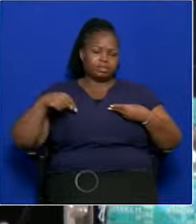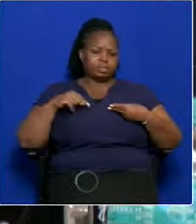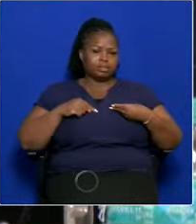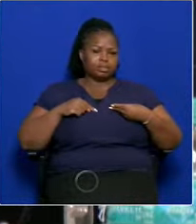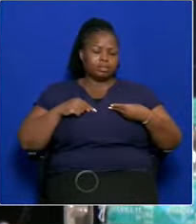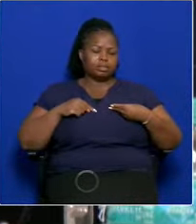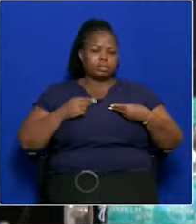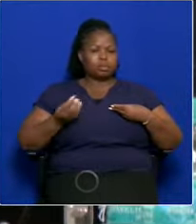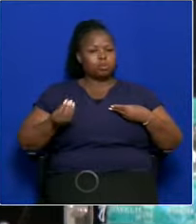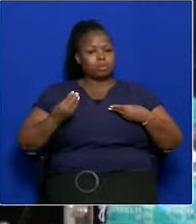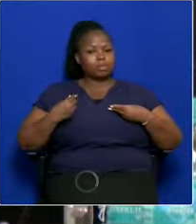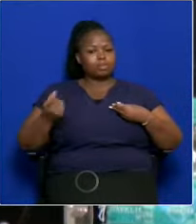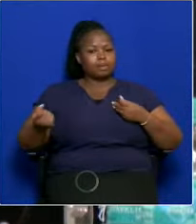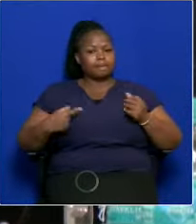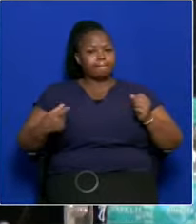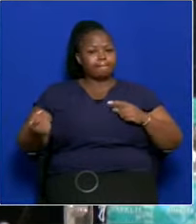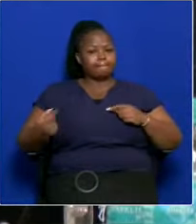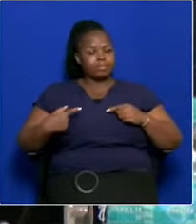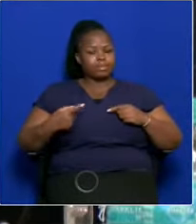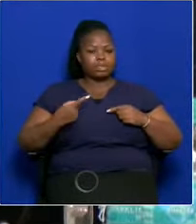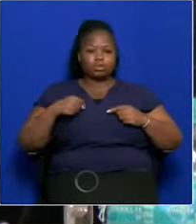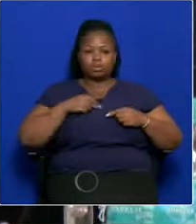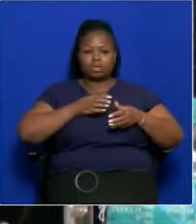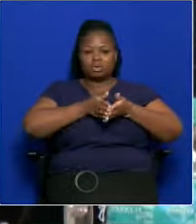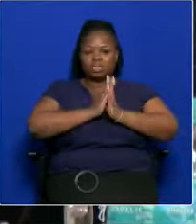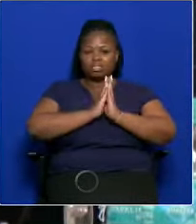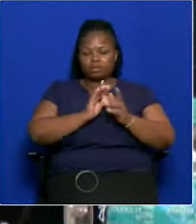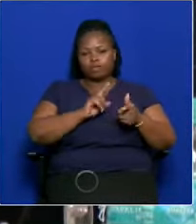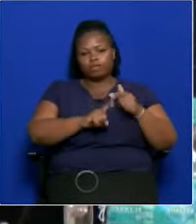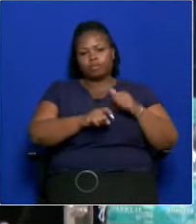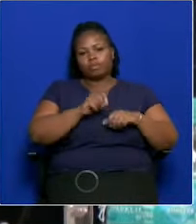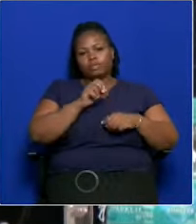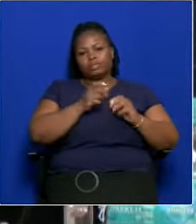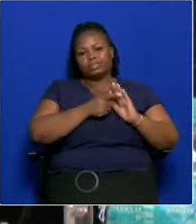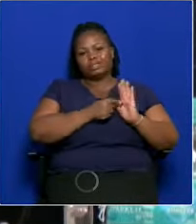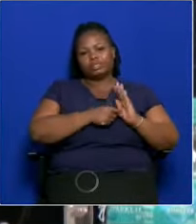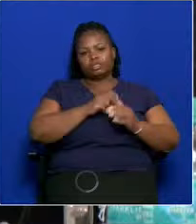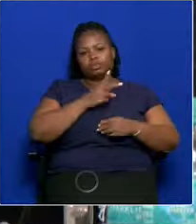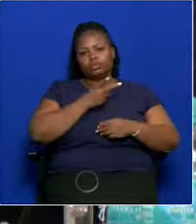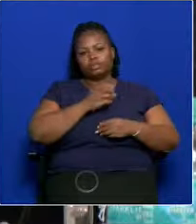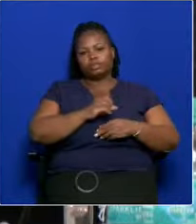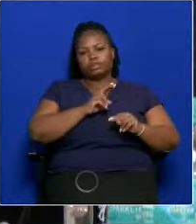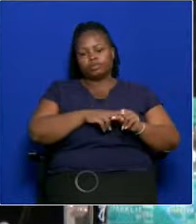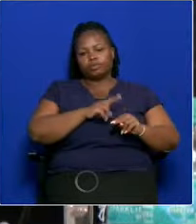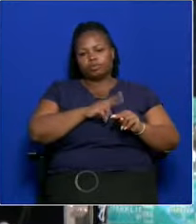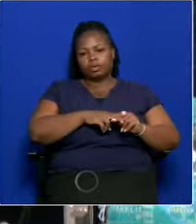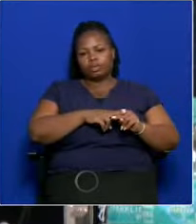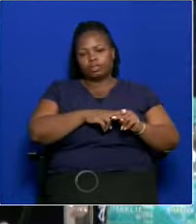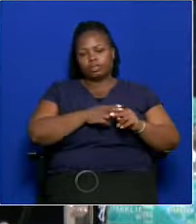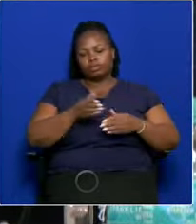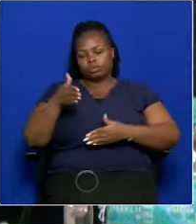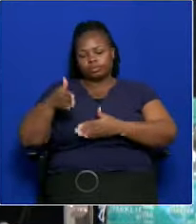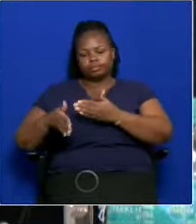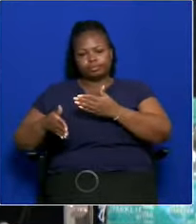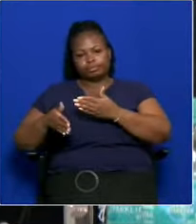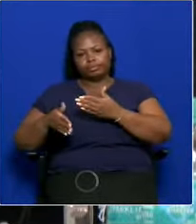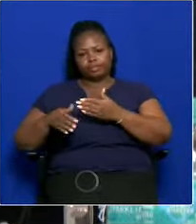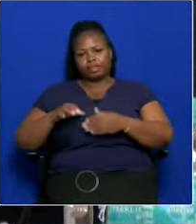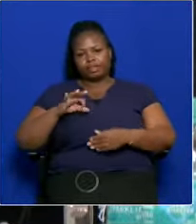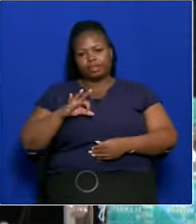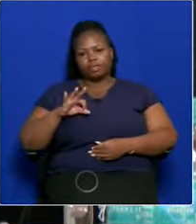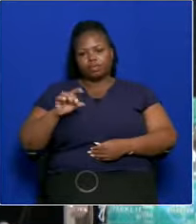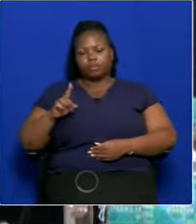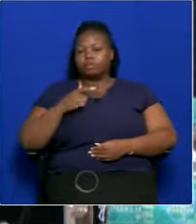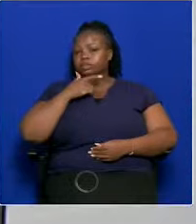chats requested for at least from the 20th of February until the end of the 31st of December